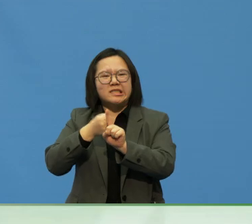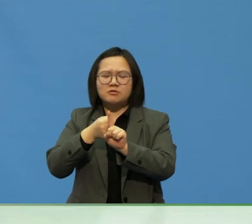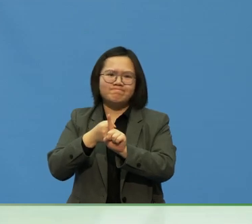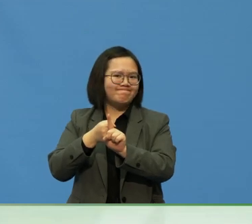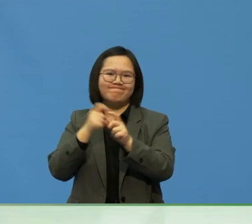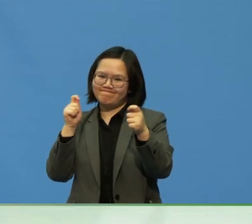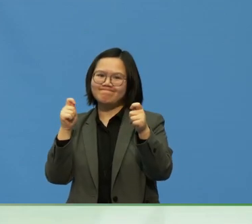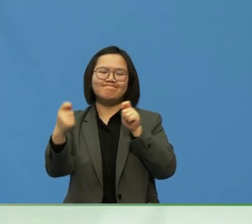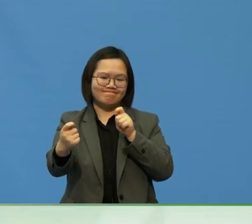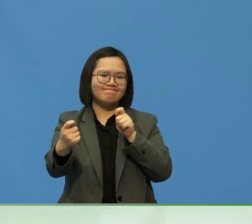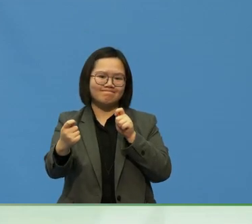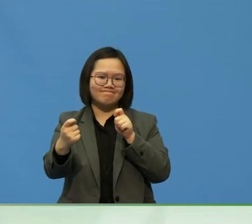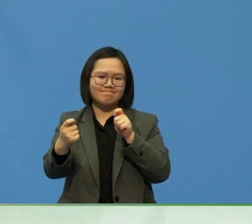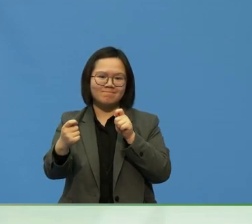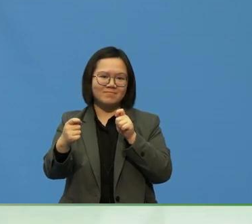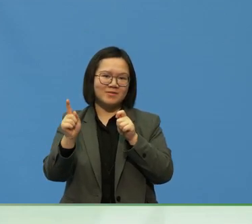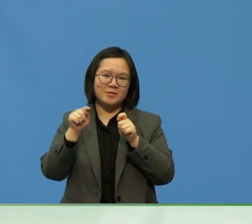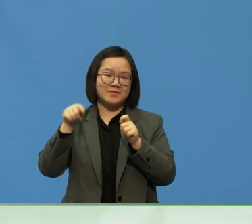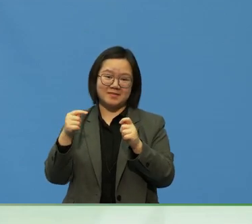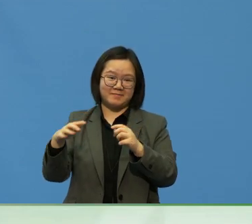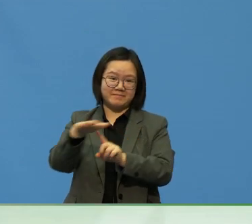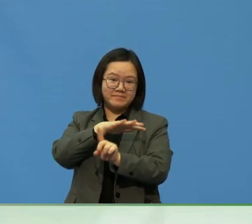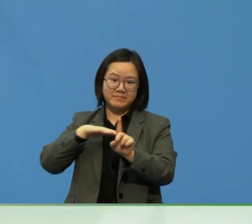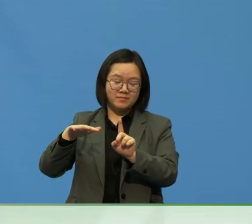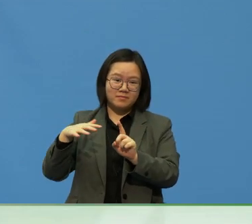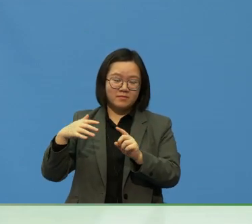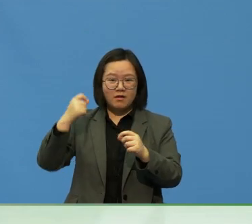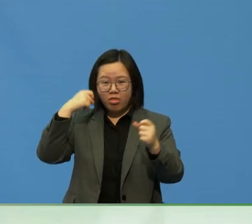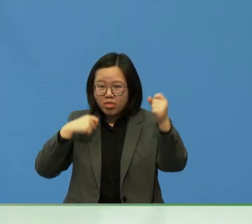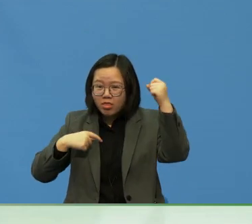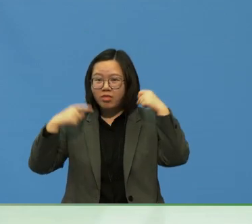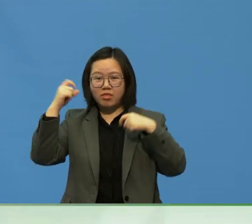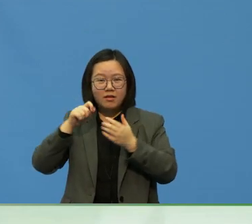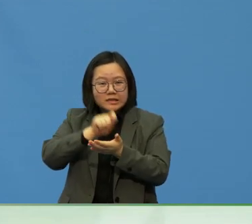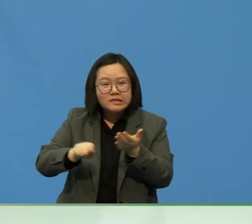involve individuals fighting these fights so hardly all the time.